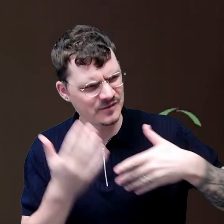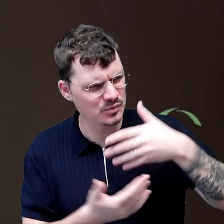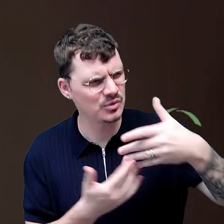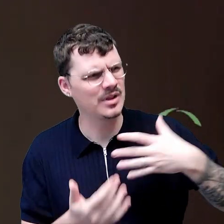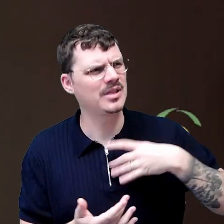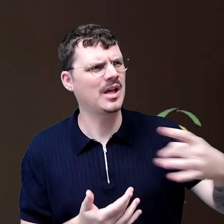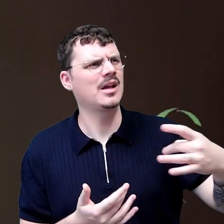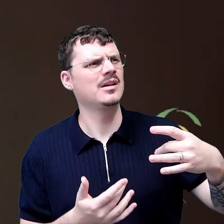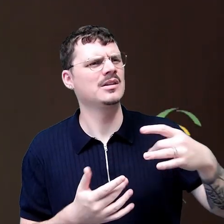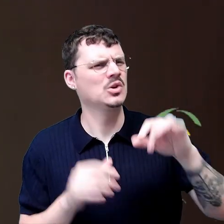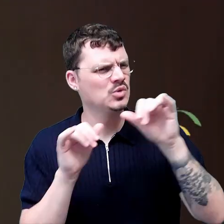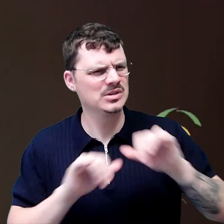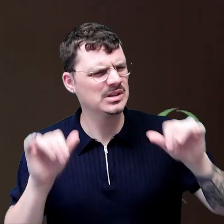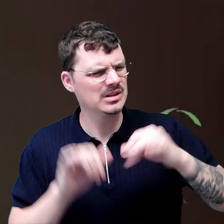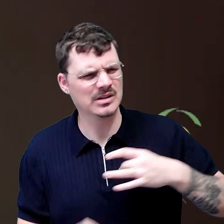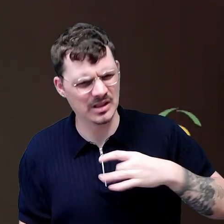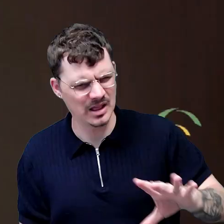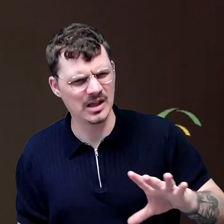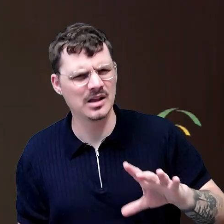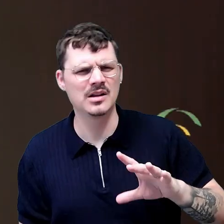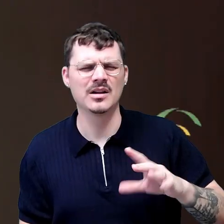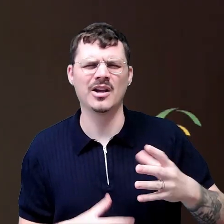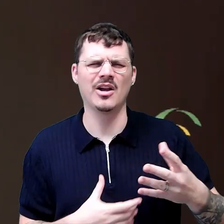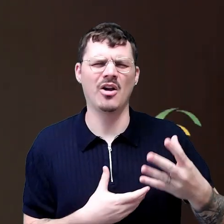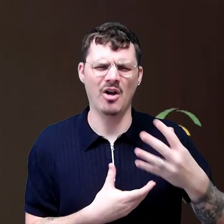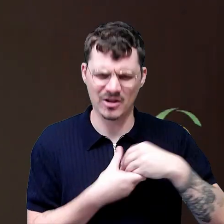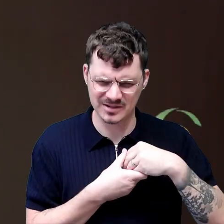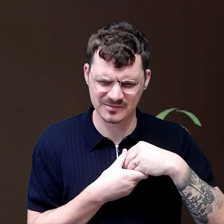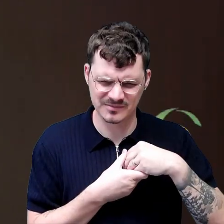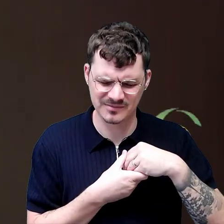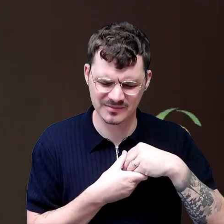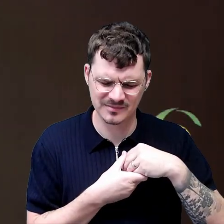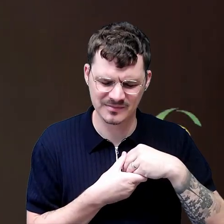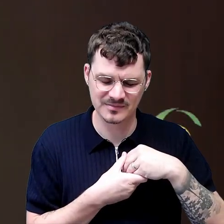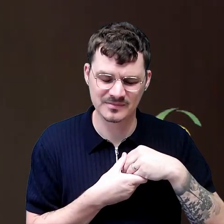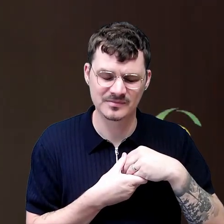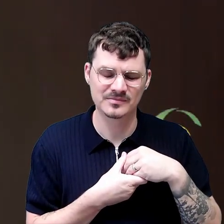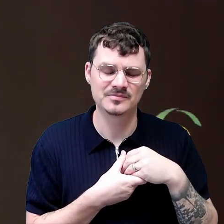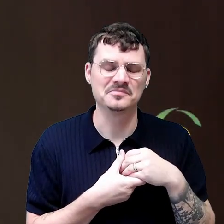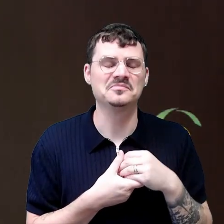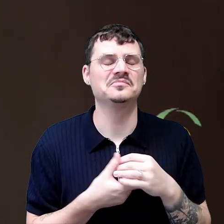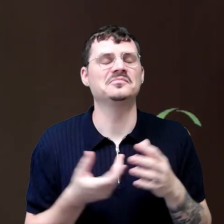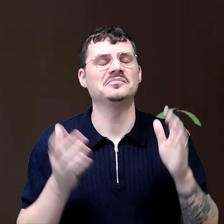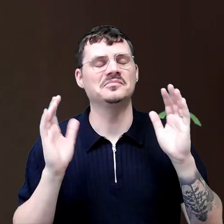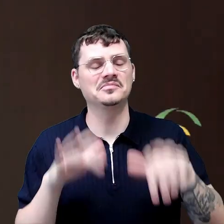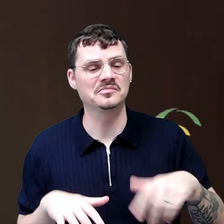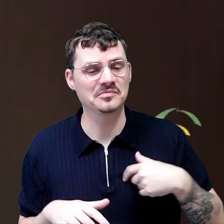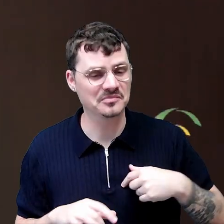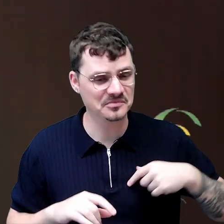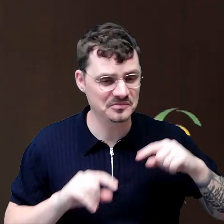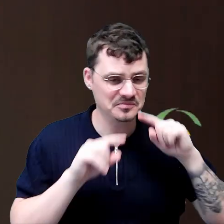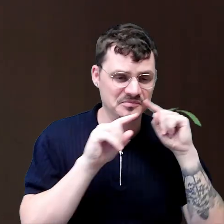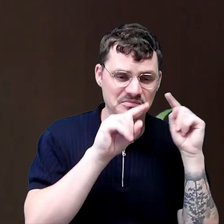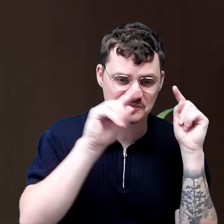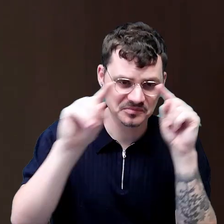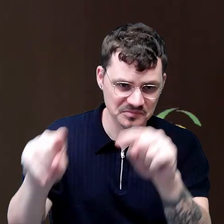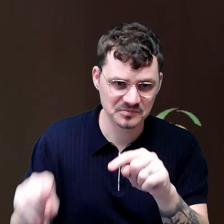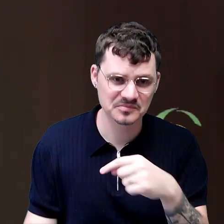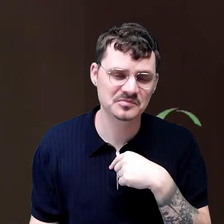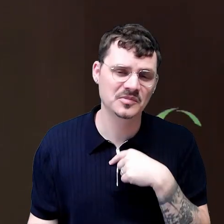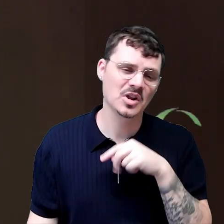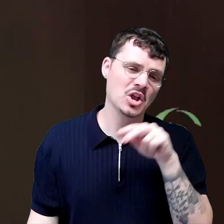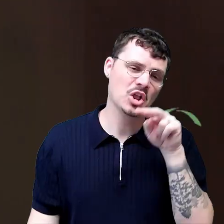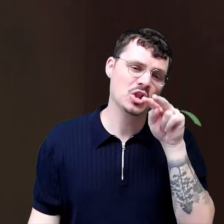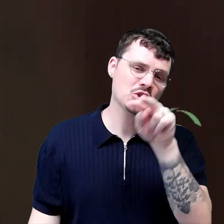routine subtype of autism, right? So we get out to see him, and I look into